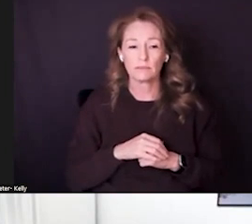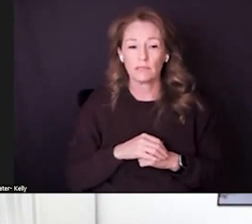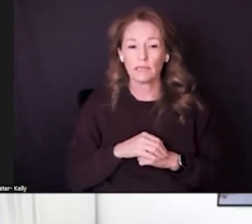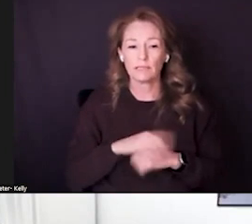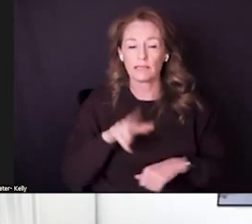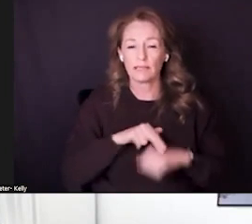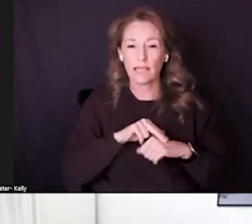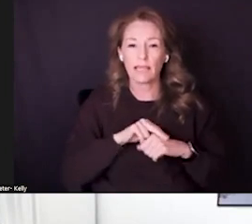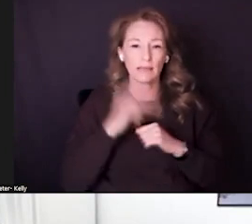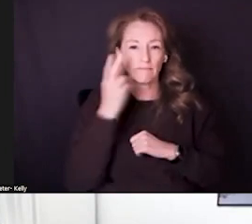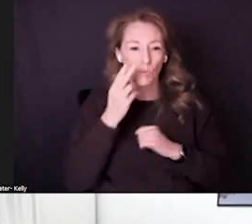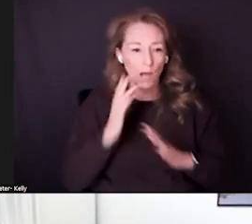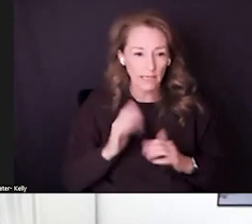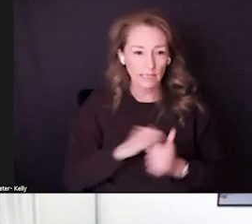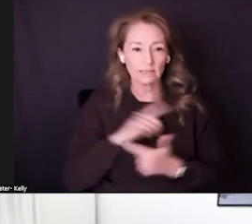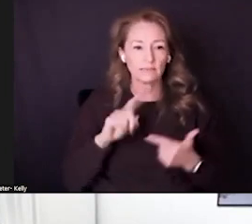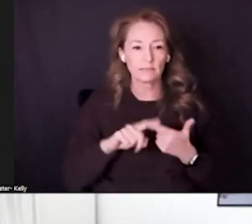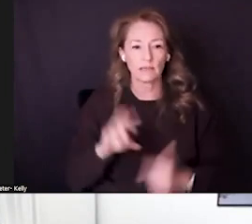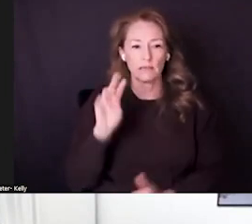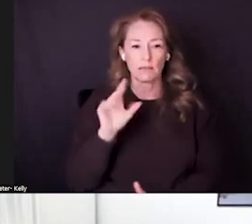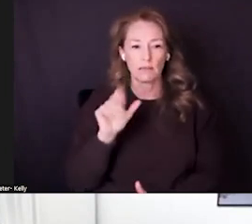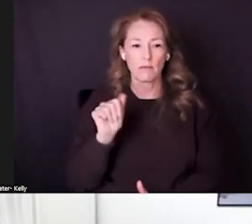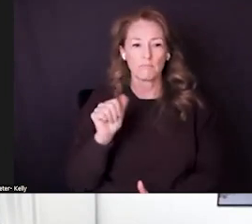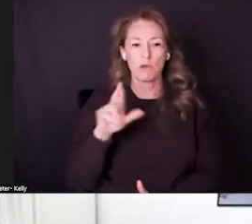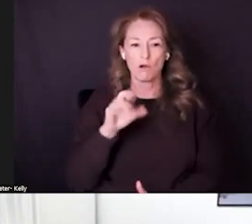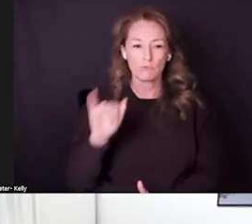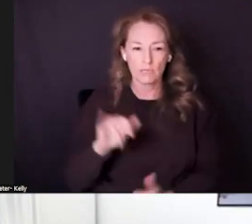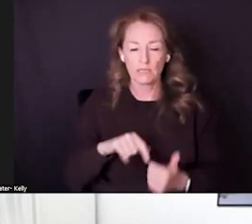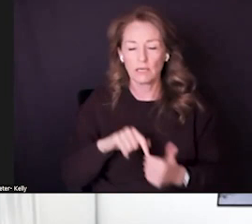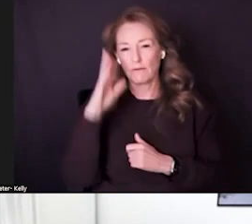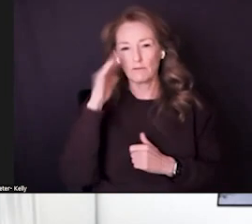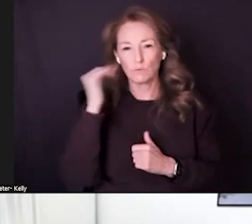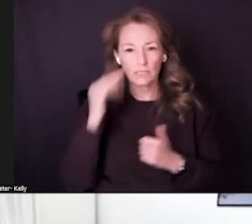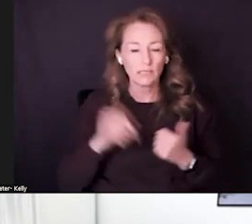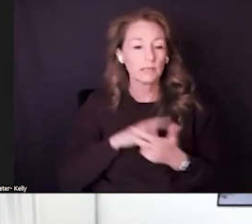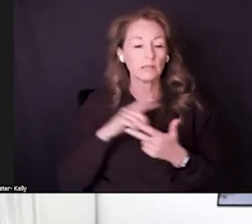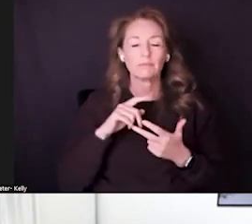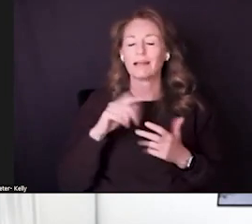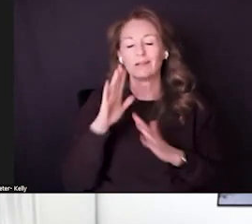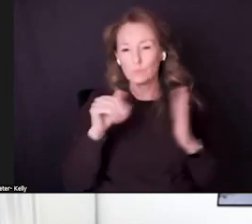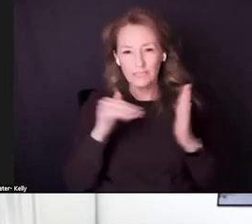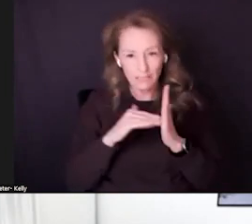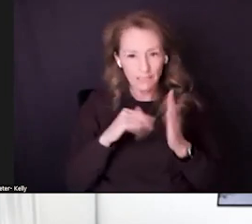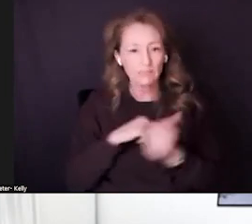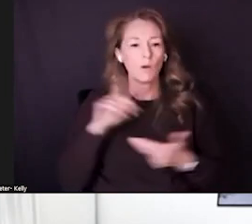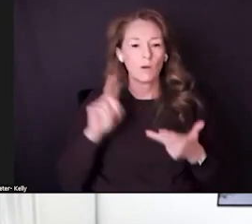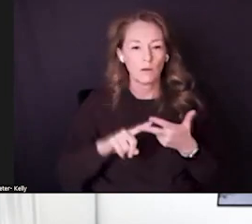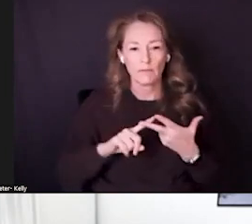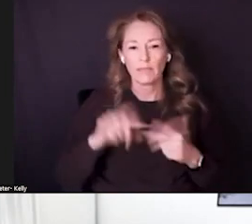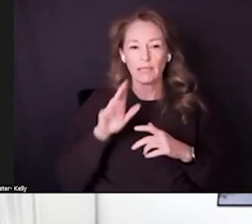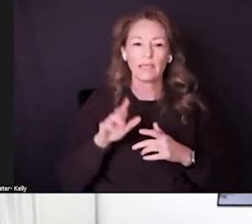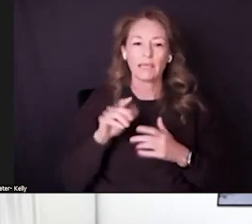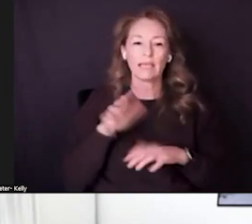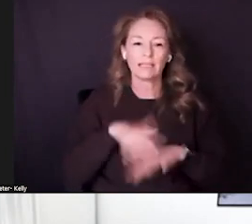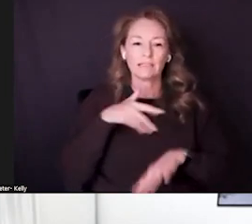Australia, the Maori of New Zealand, or the Plains Indigenous people of Canada. And